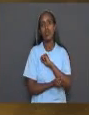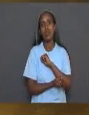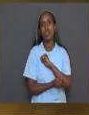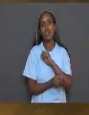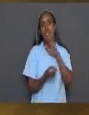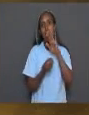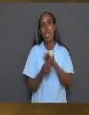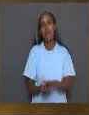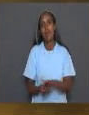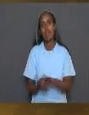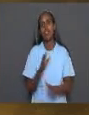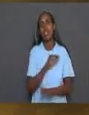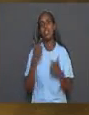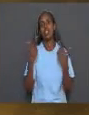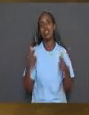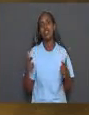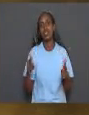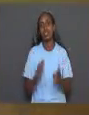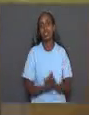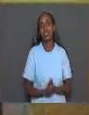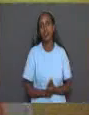impact and incidence.